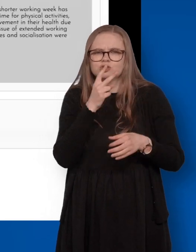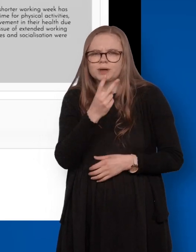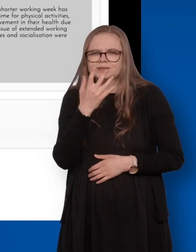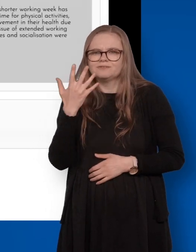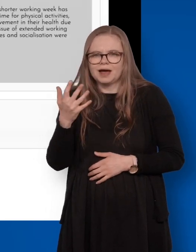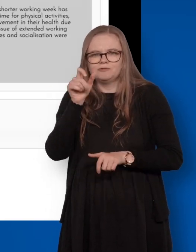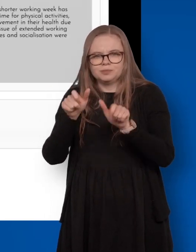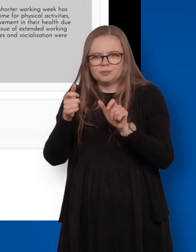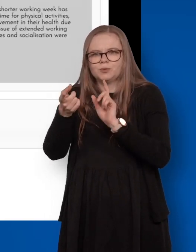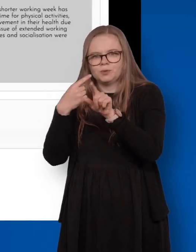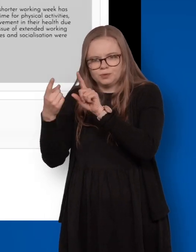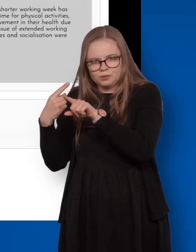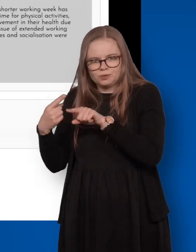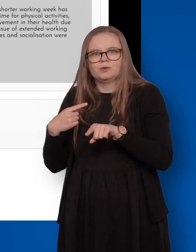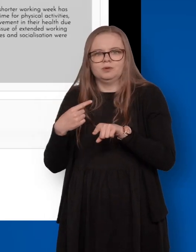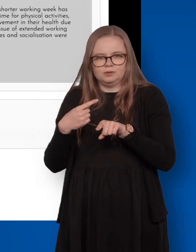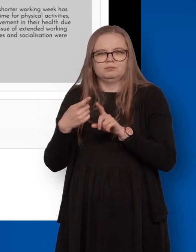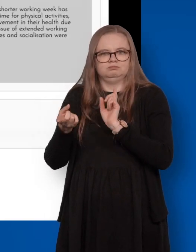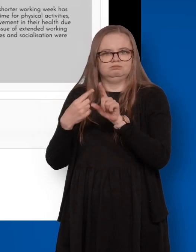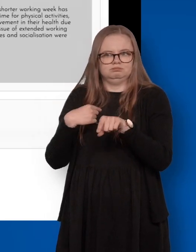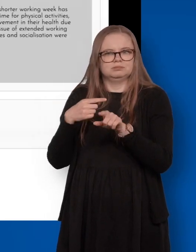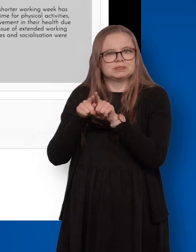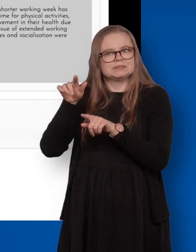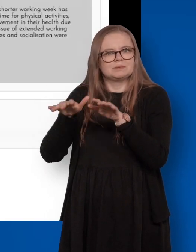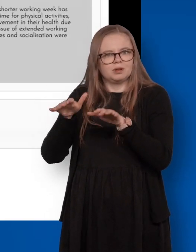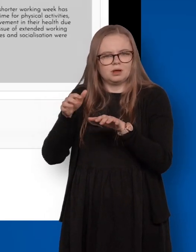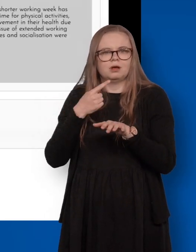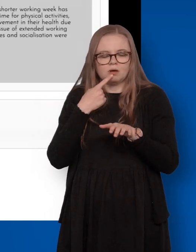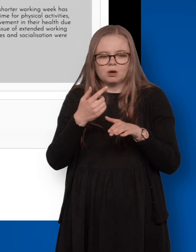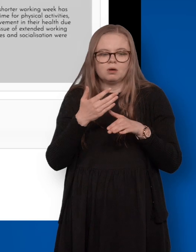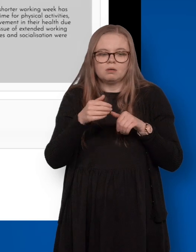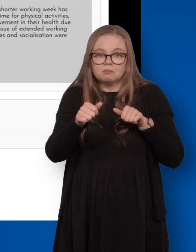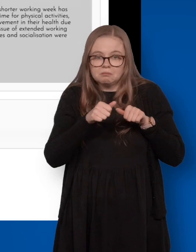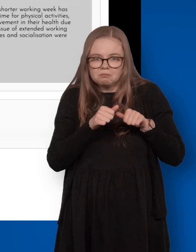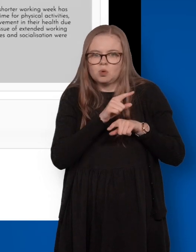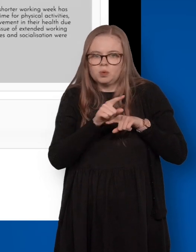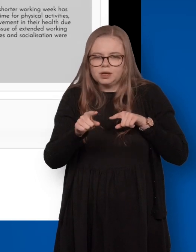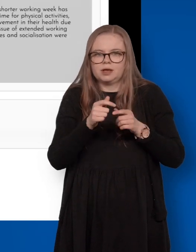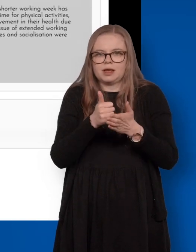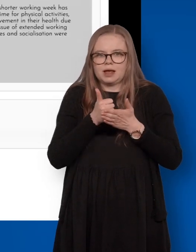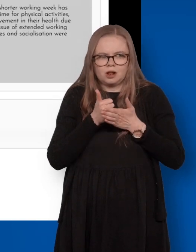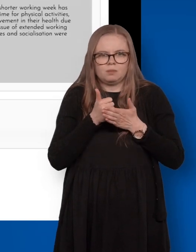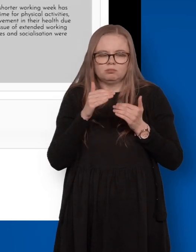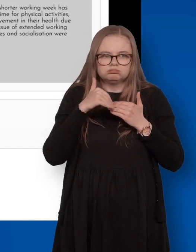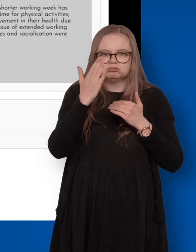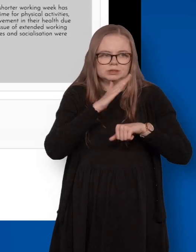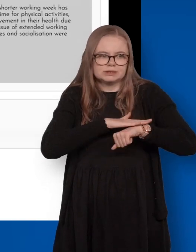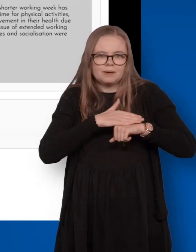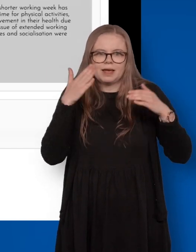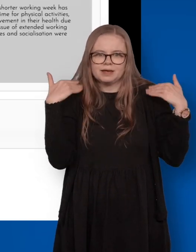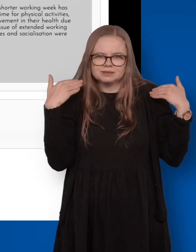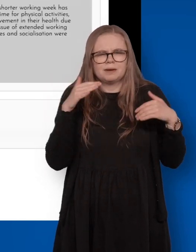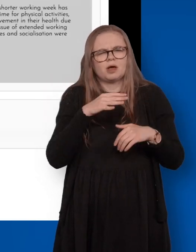25 respondents who provided an answer mentioning the shorter working week helped increase exercise opportunities. This is